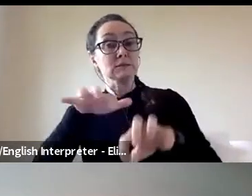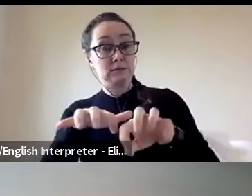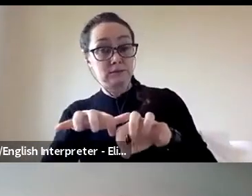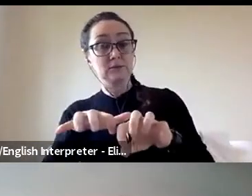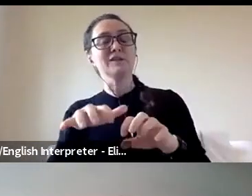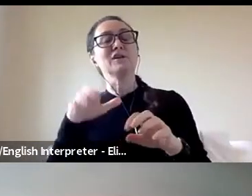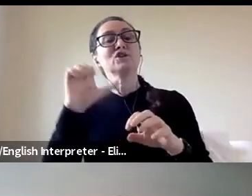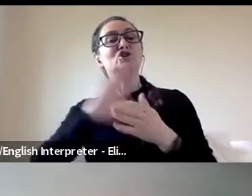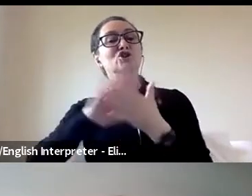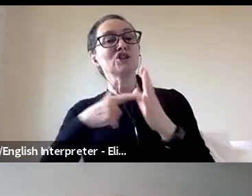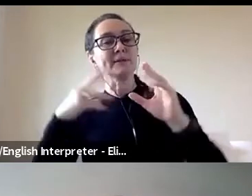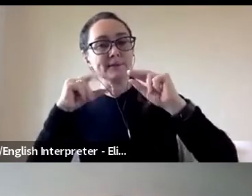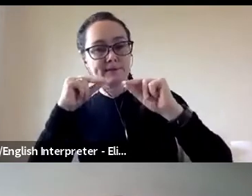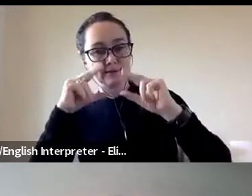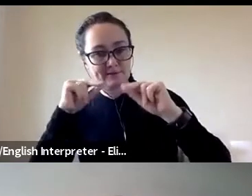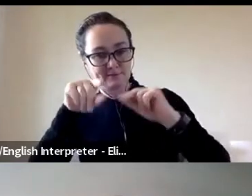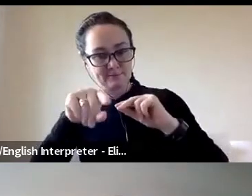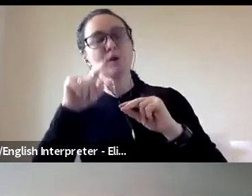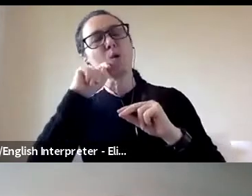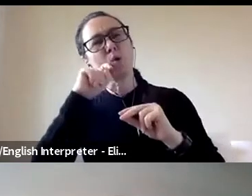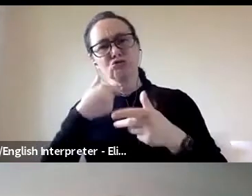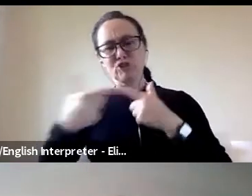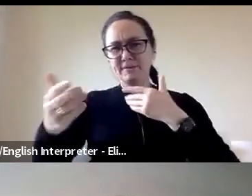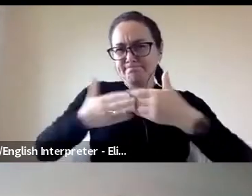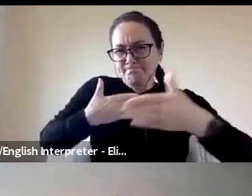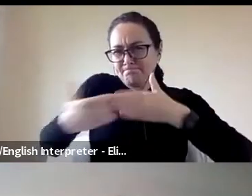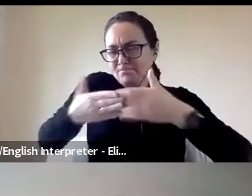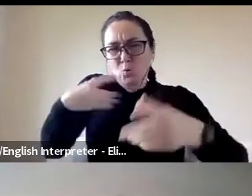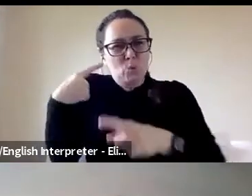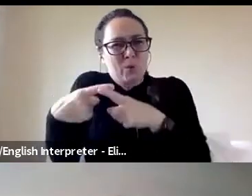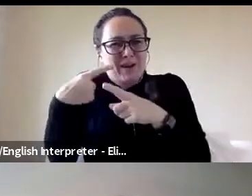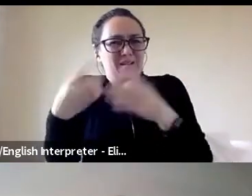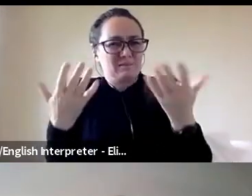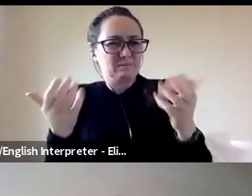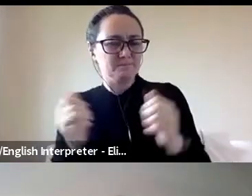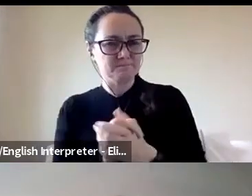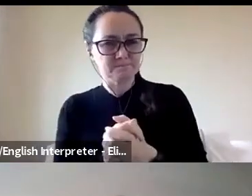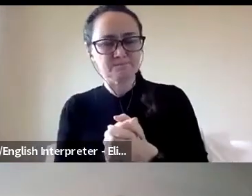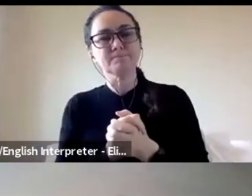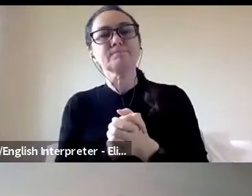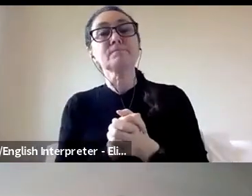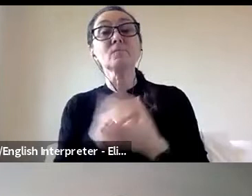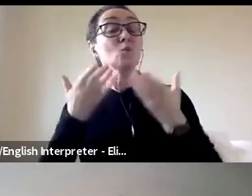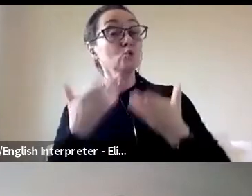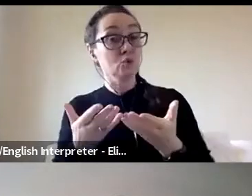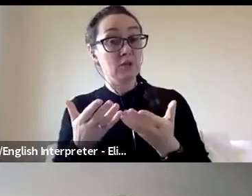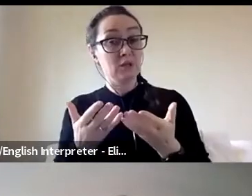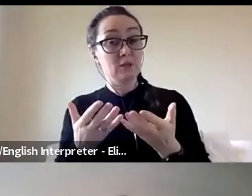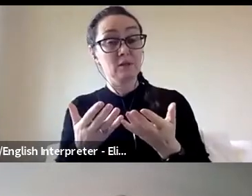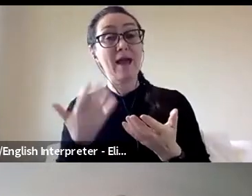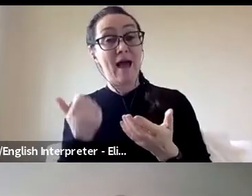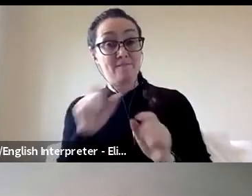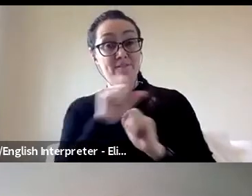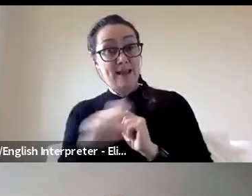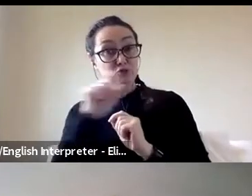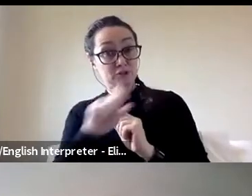chat box and we'll address this and resolve this as quickly as possible for you. Today we have live captioning